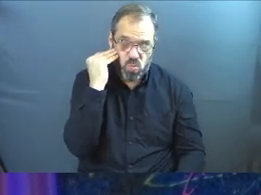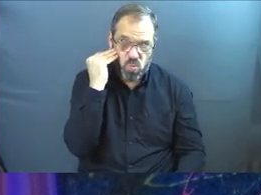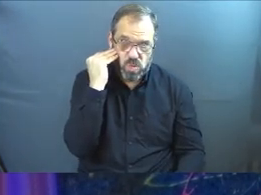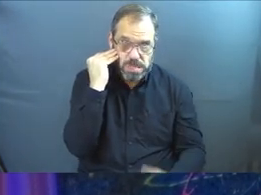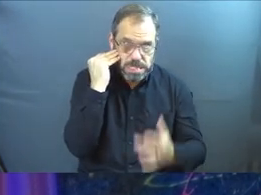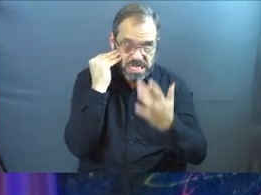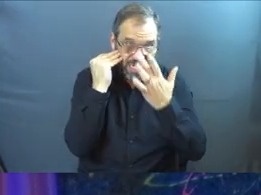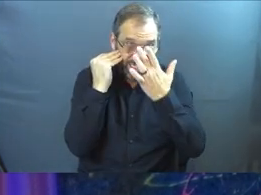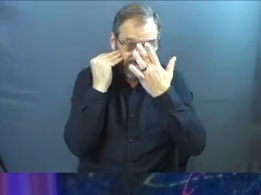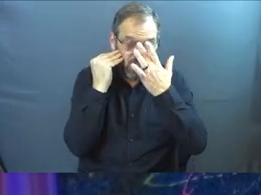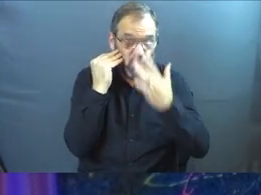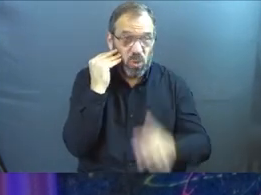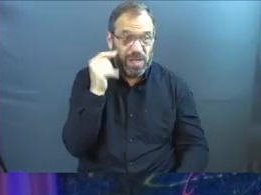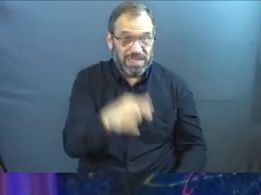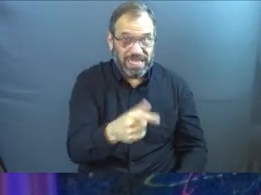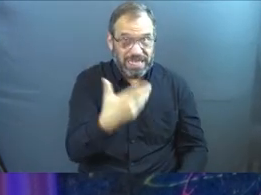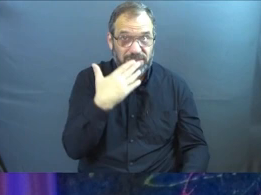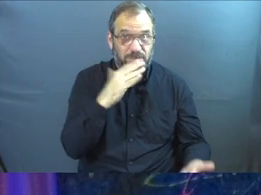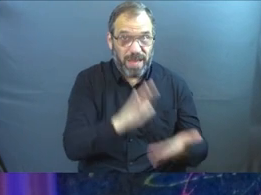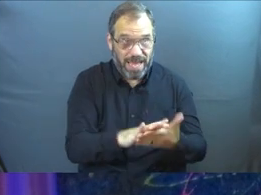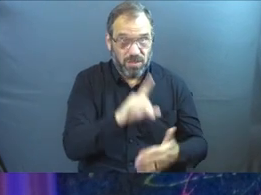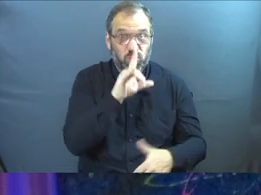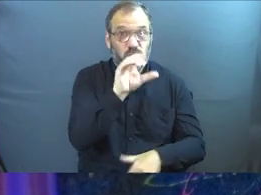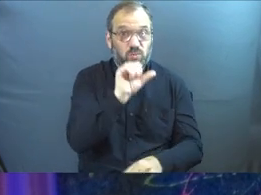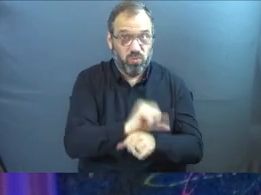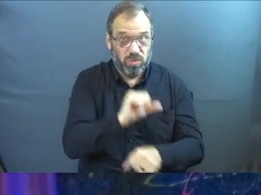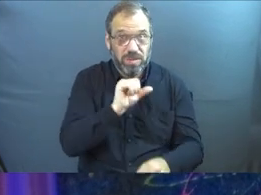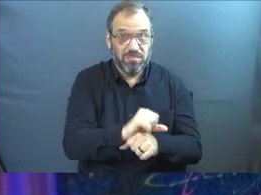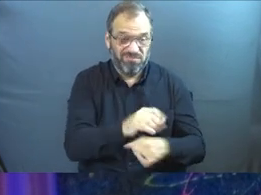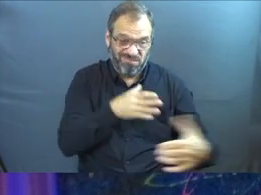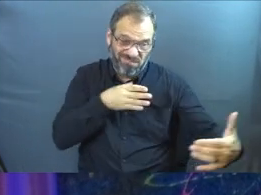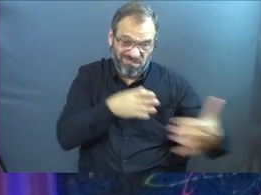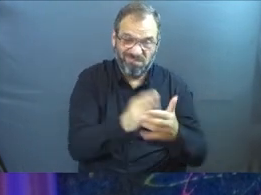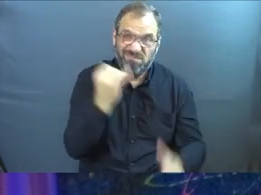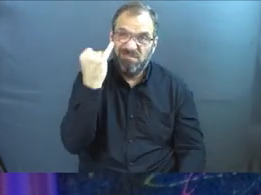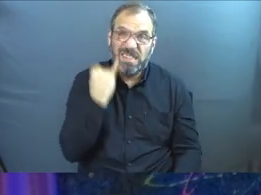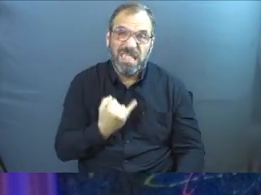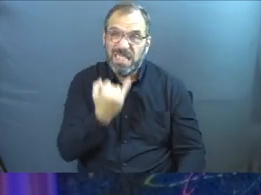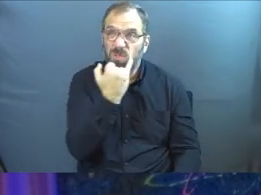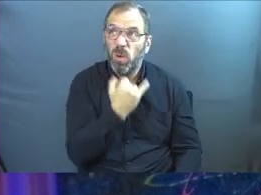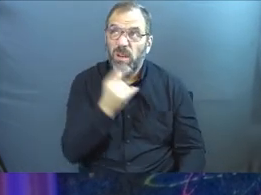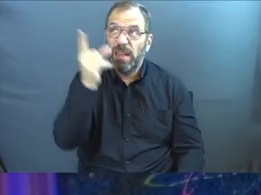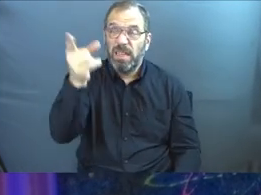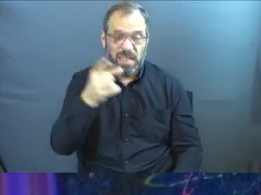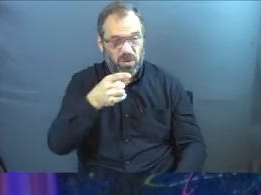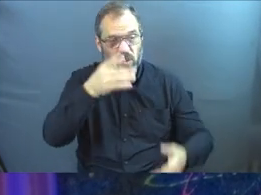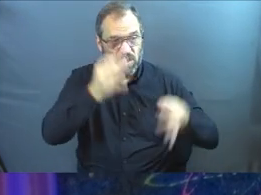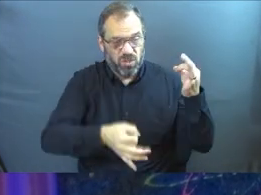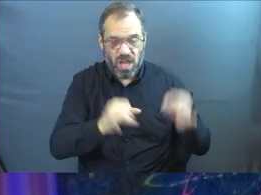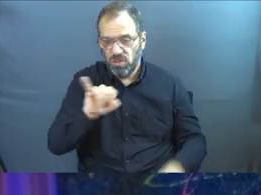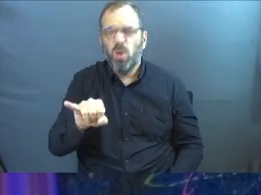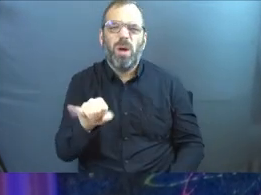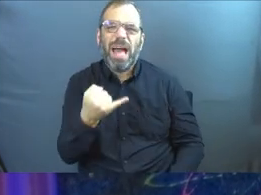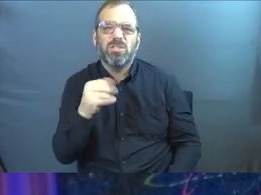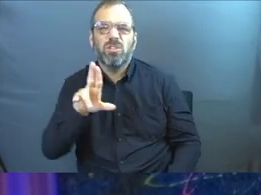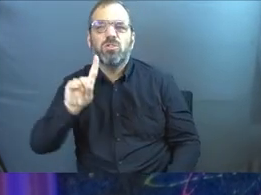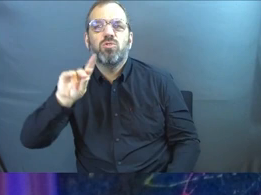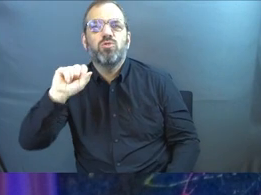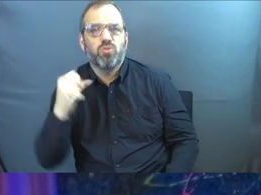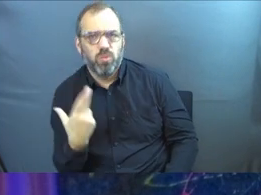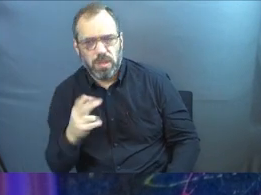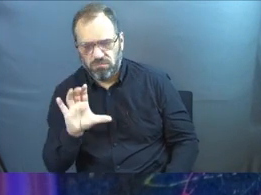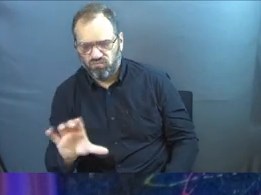It's too bad to be true. God's bringing a foreign nation against Israel, and he's going to judge Israel, Judah in this case.